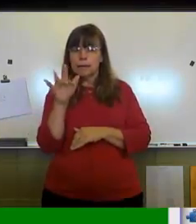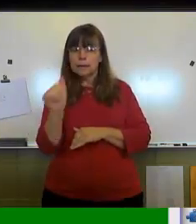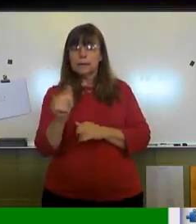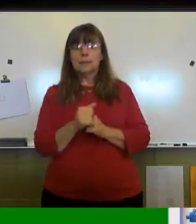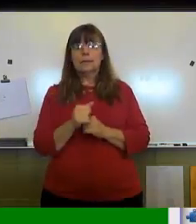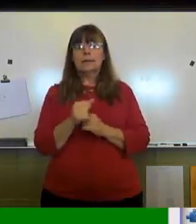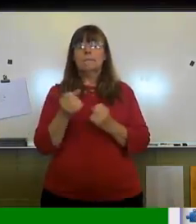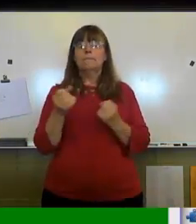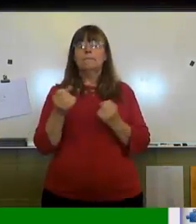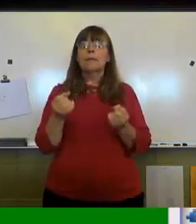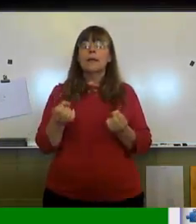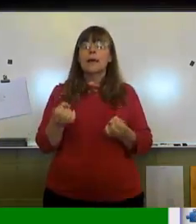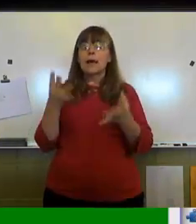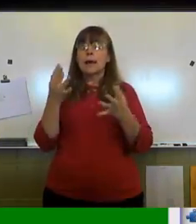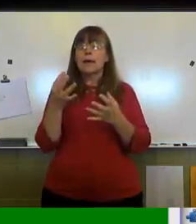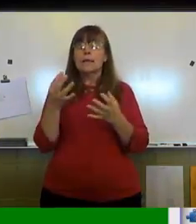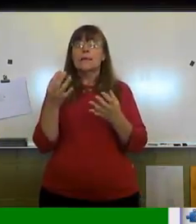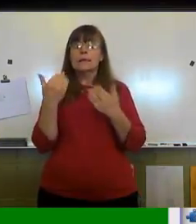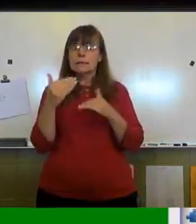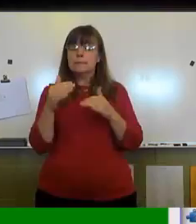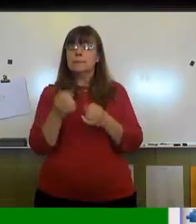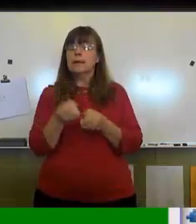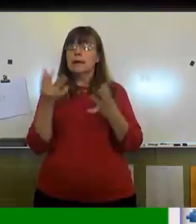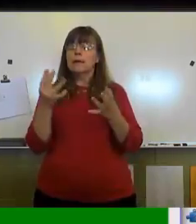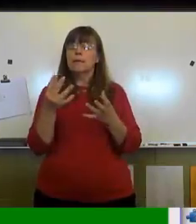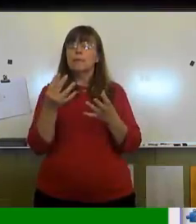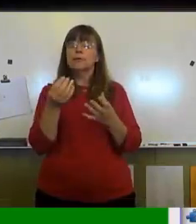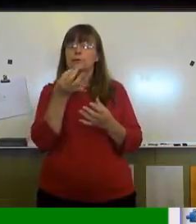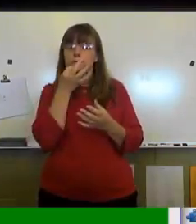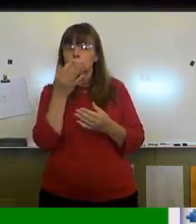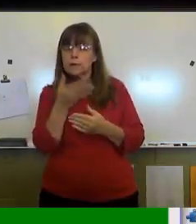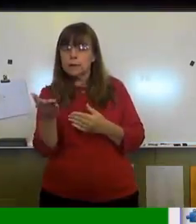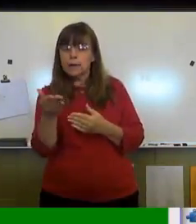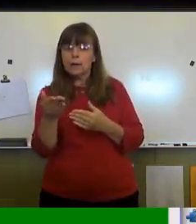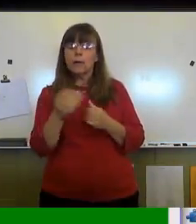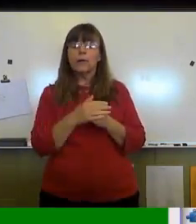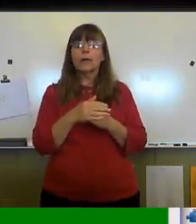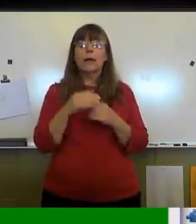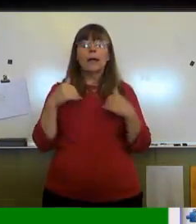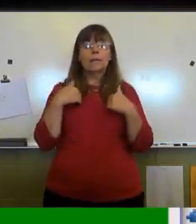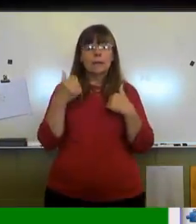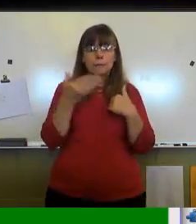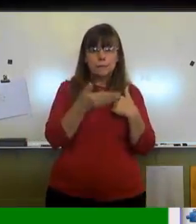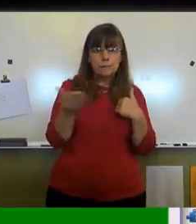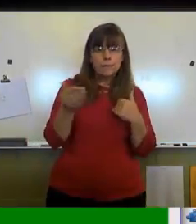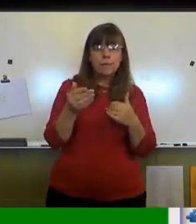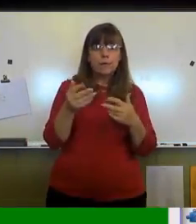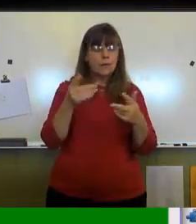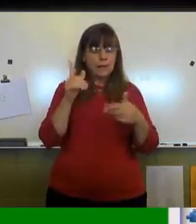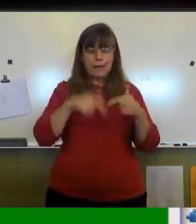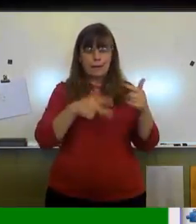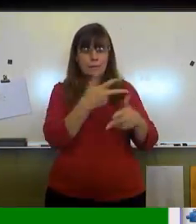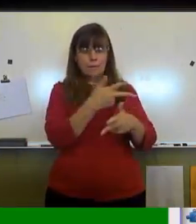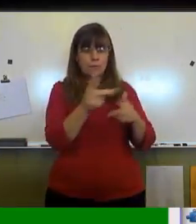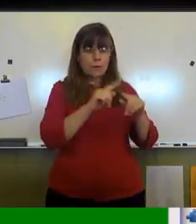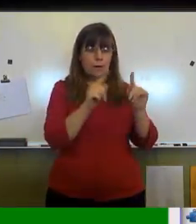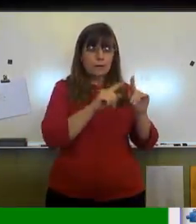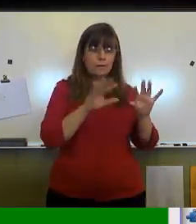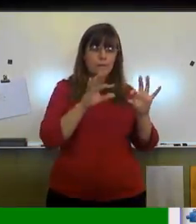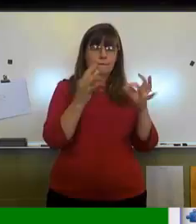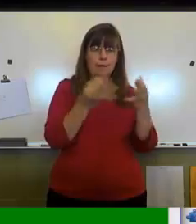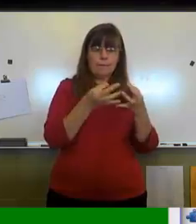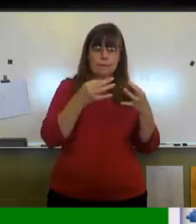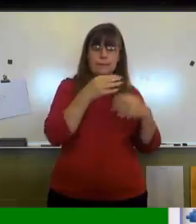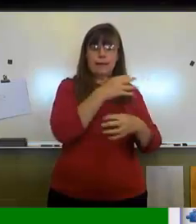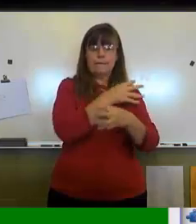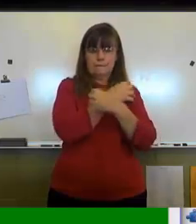food is there, how many places there are to live in that ecosystem. You can't have 3 different families of bears sharing the same den,